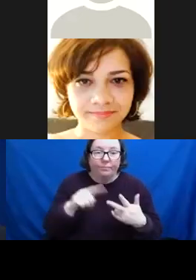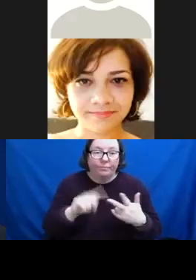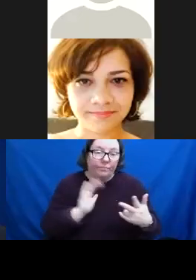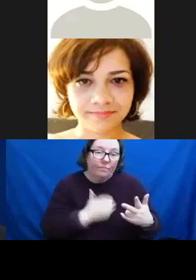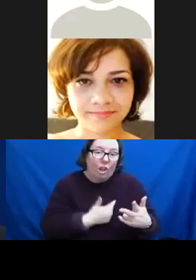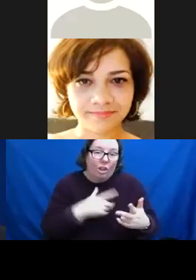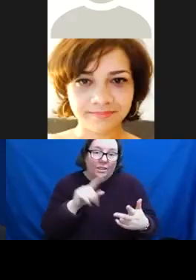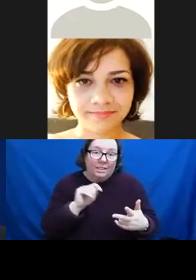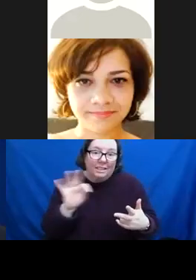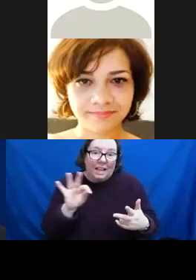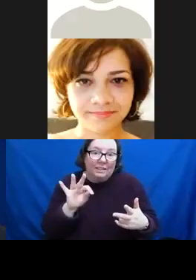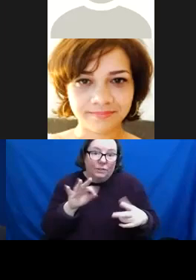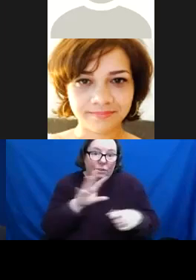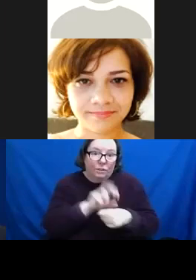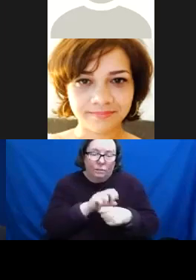continues.